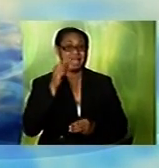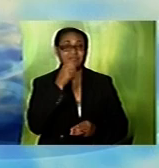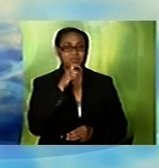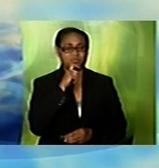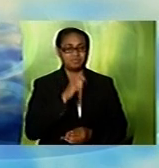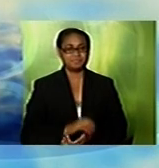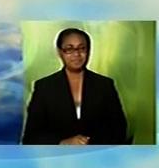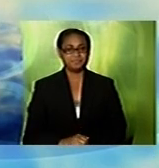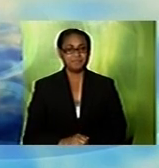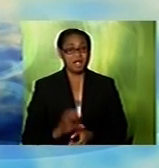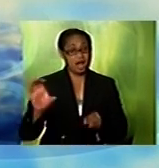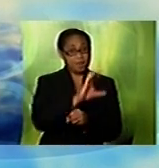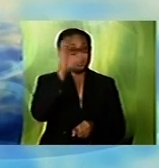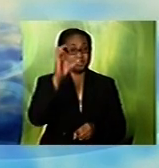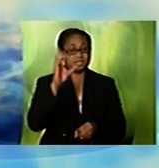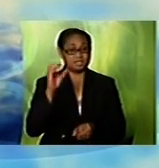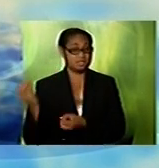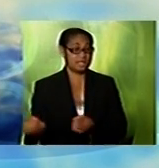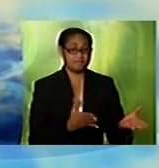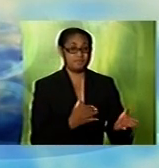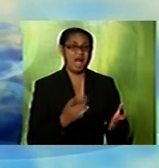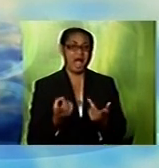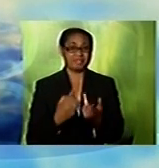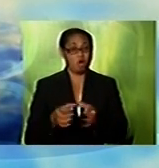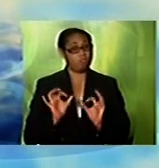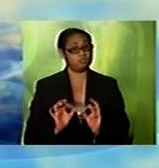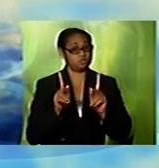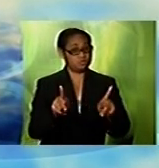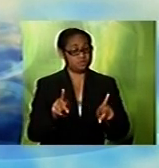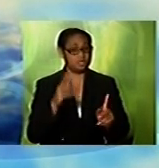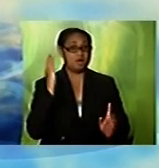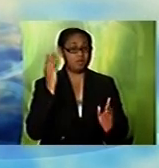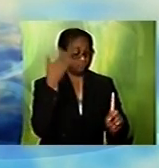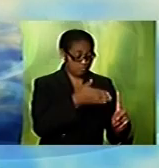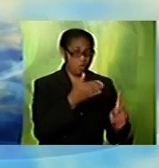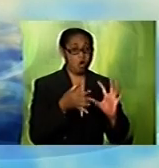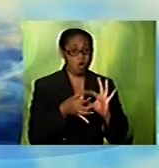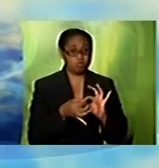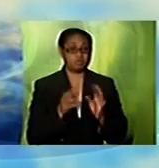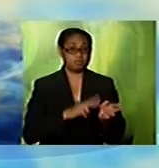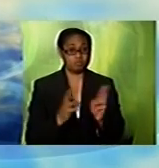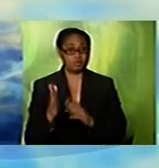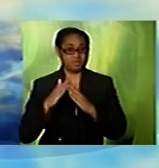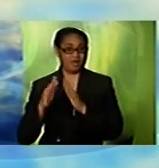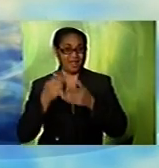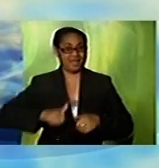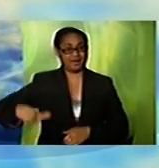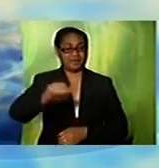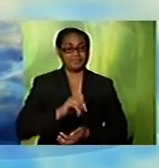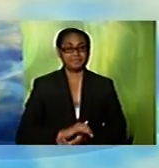afternoon. The company will deliver a number of socio-economic opportunities directly to Fijians in rural and urban